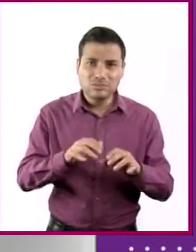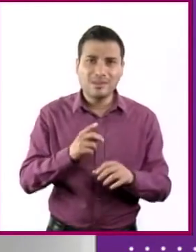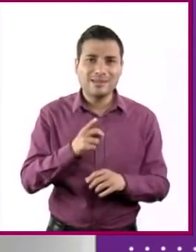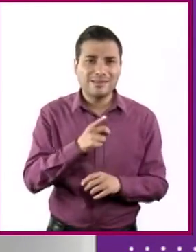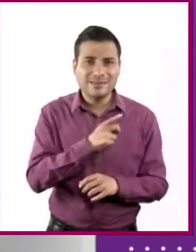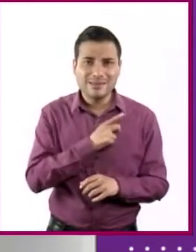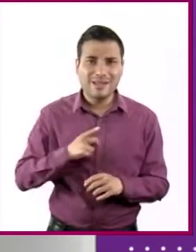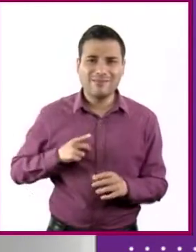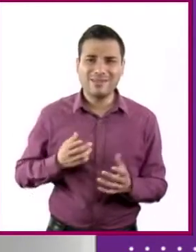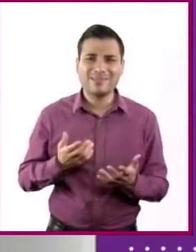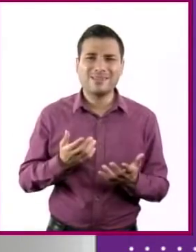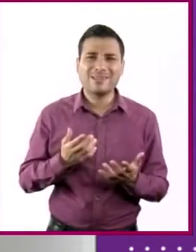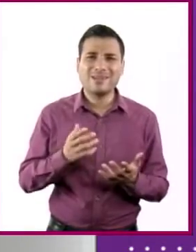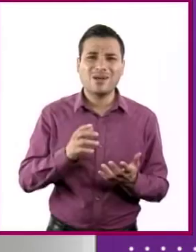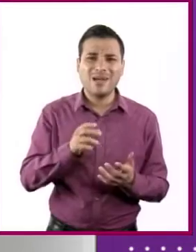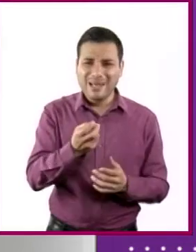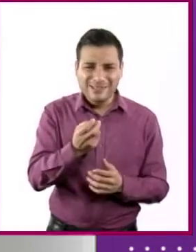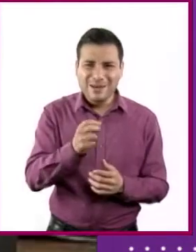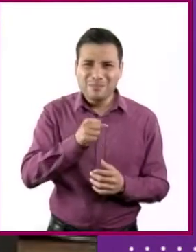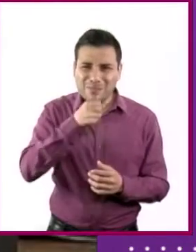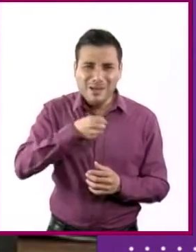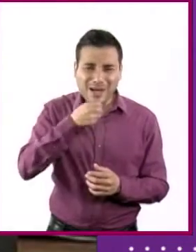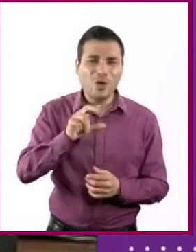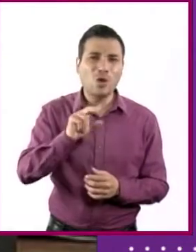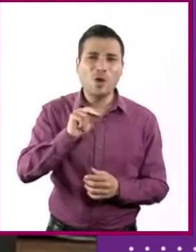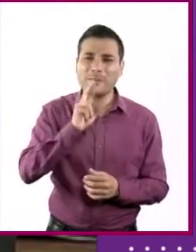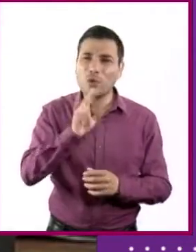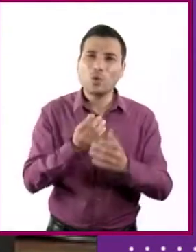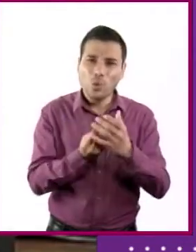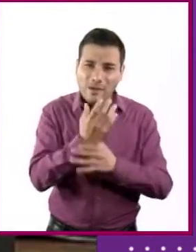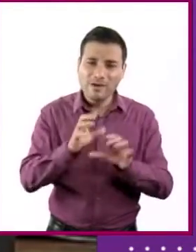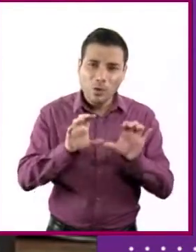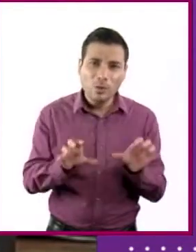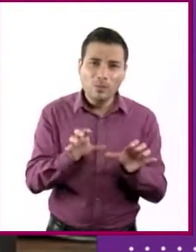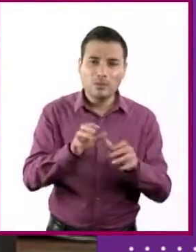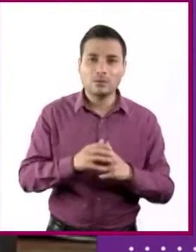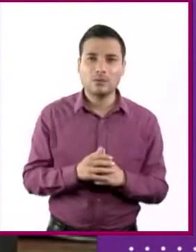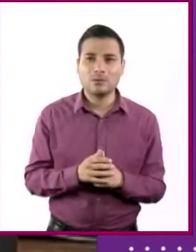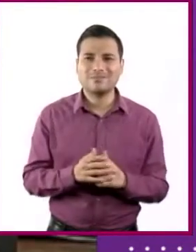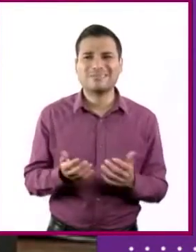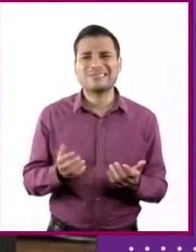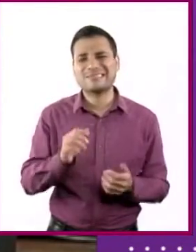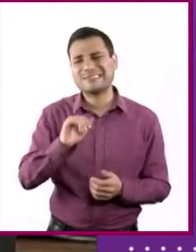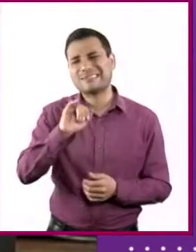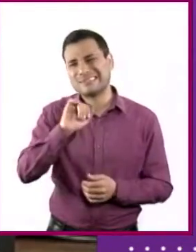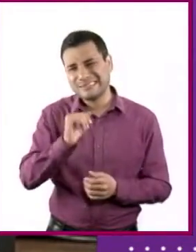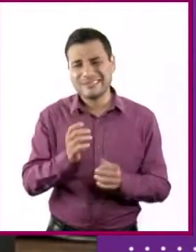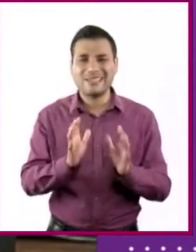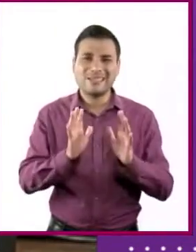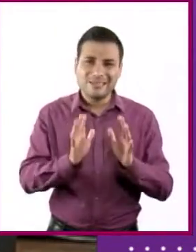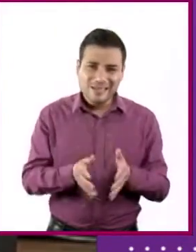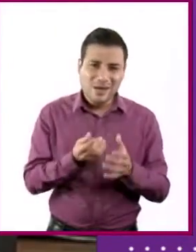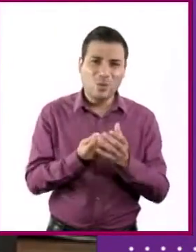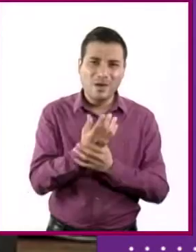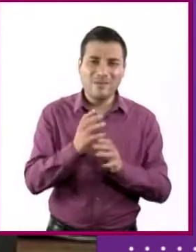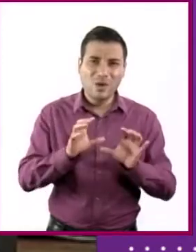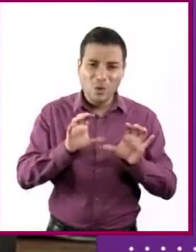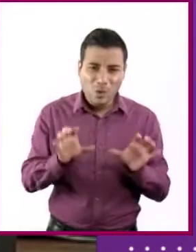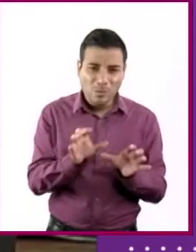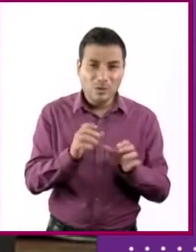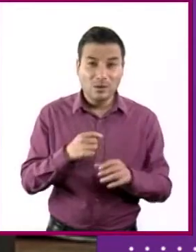new one! It has better software! I tried to use a new computer, but I